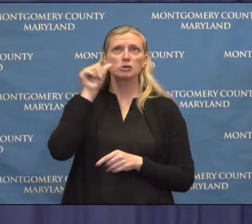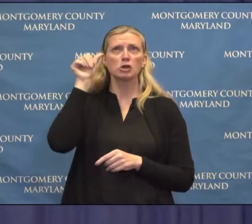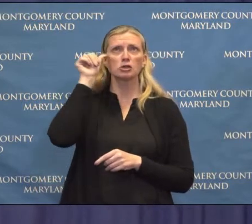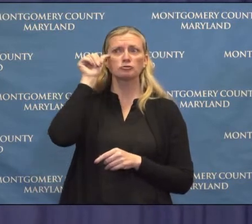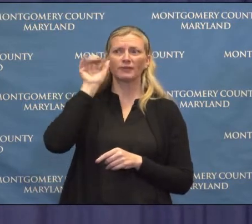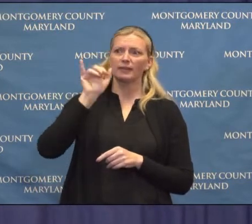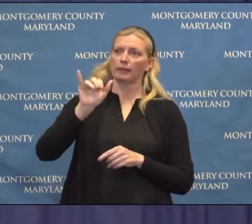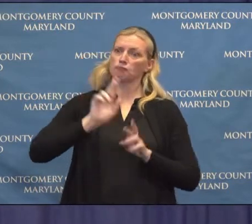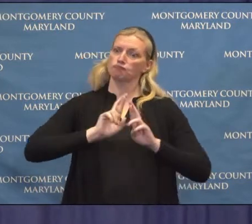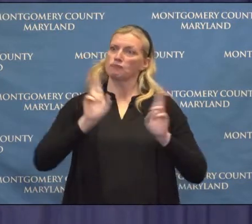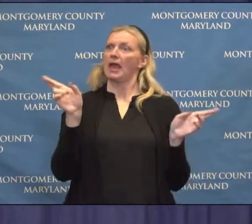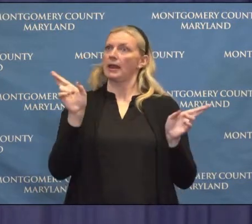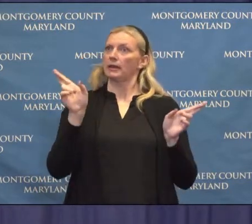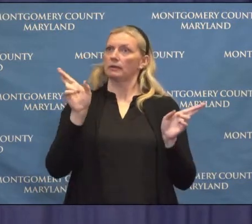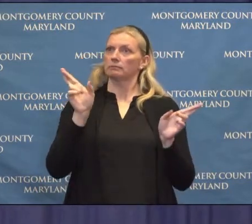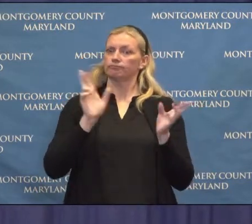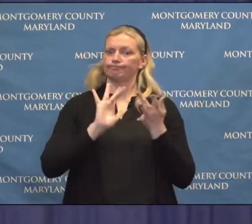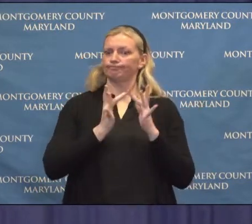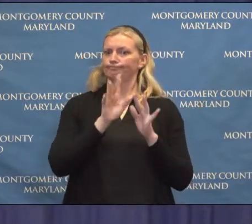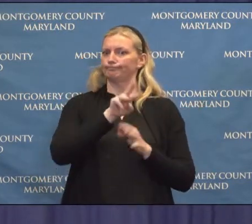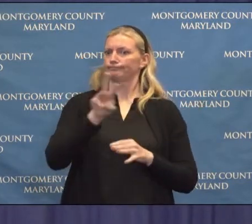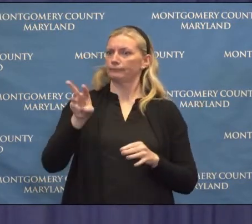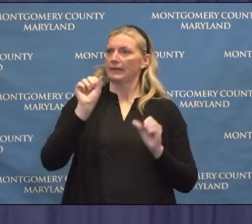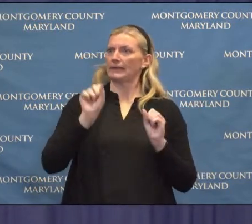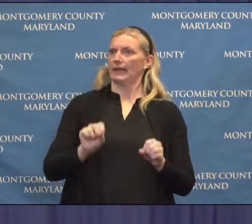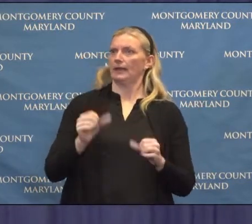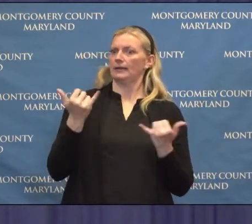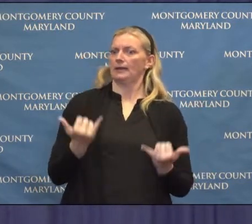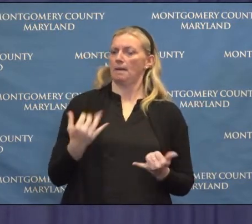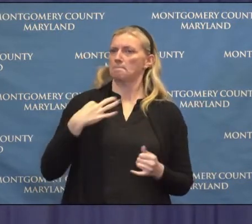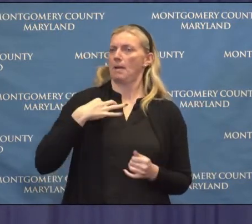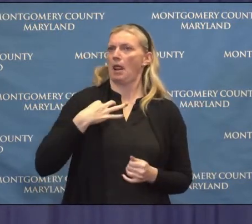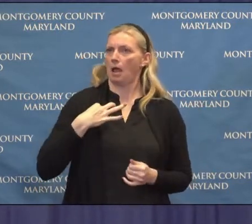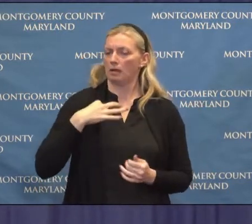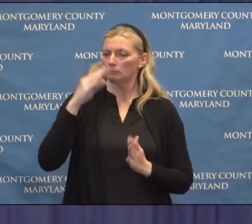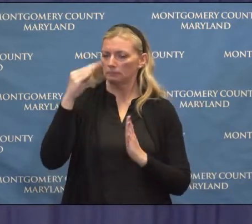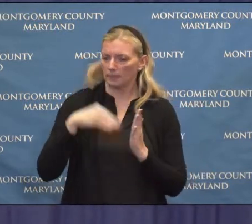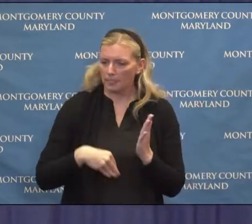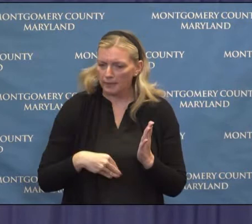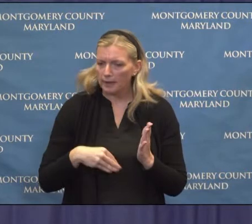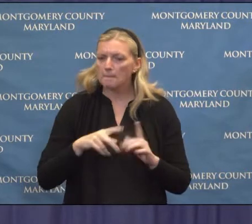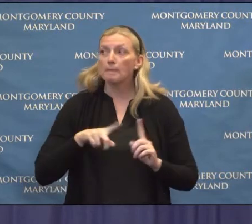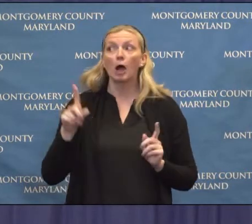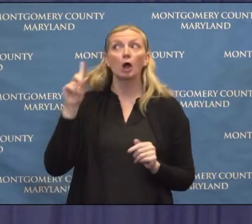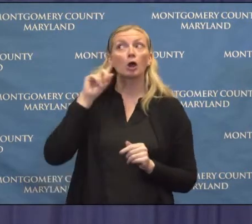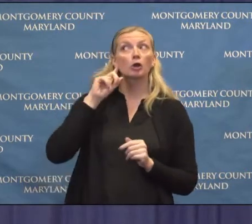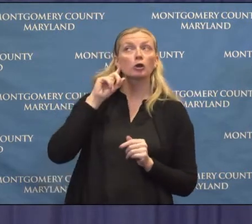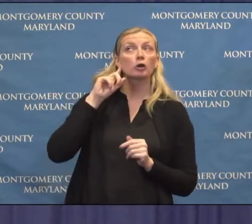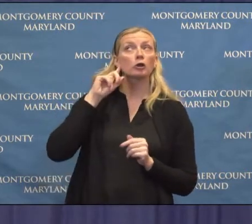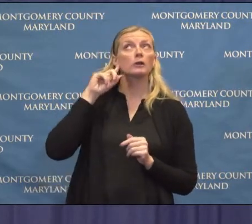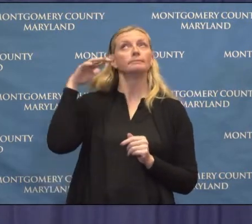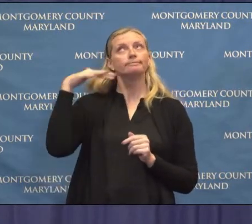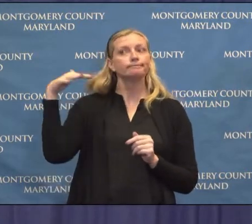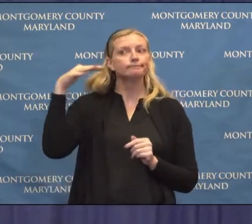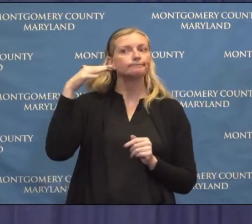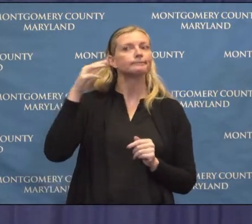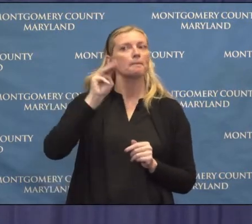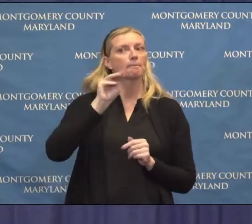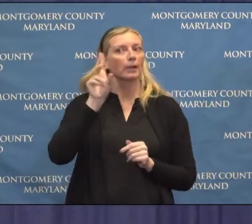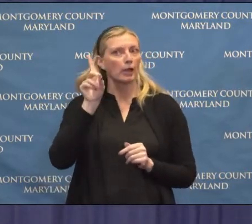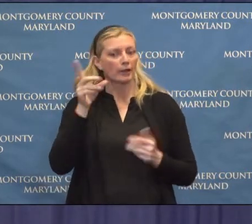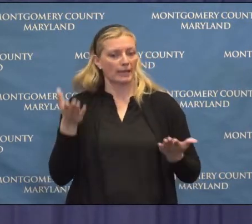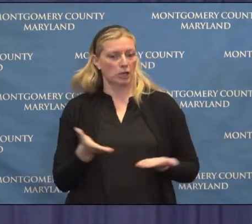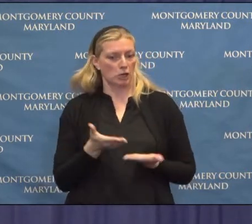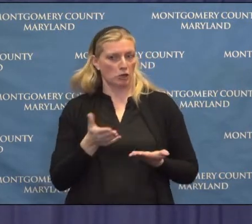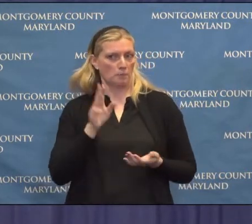Now, I have heard, this is another question, that the federal government, the state of Maryland, and the county are all